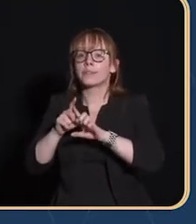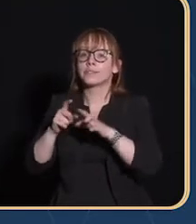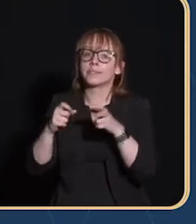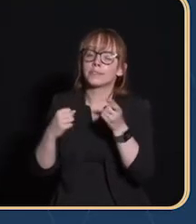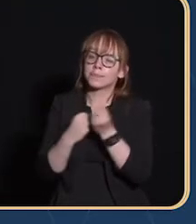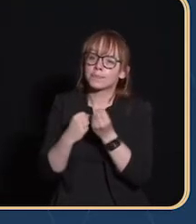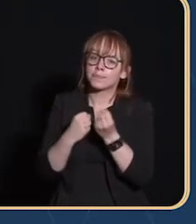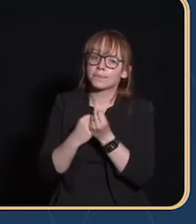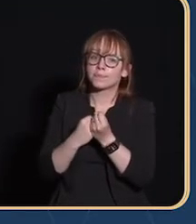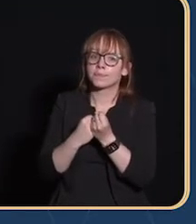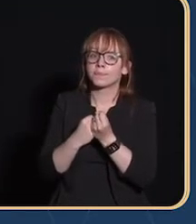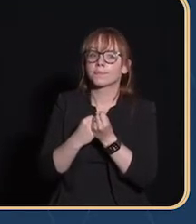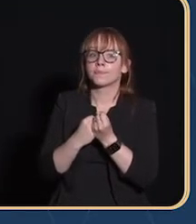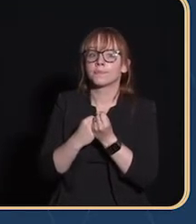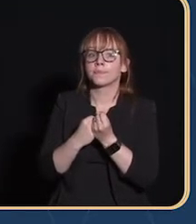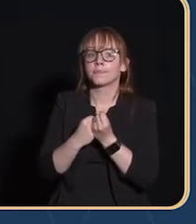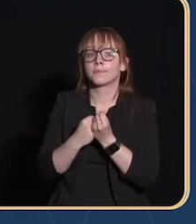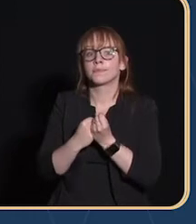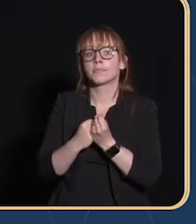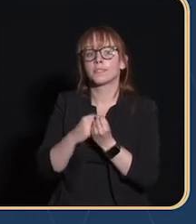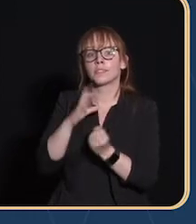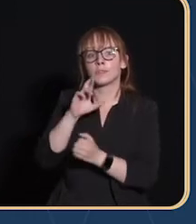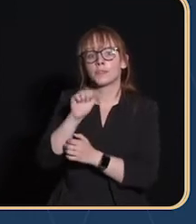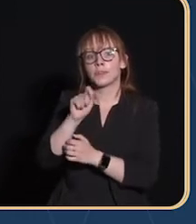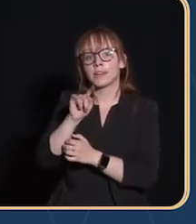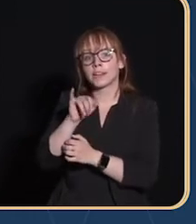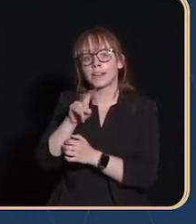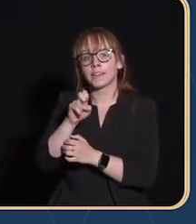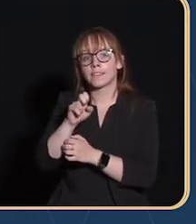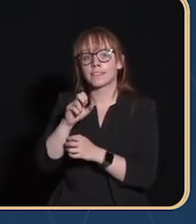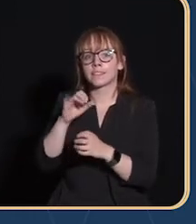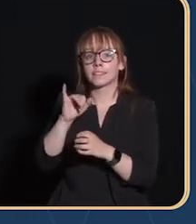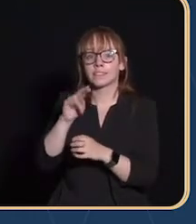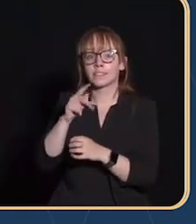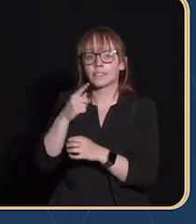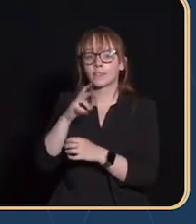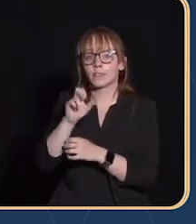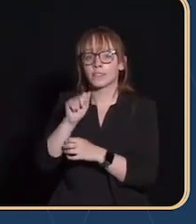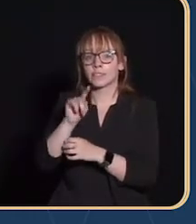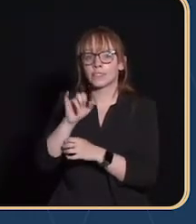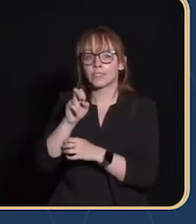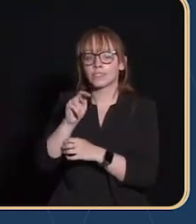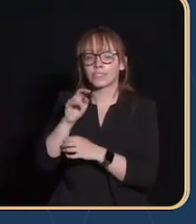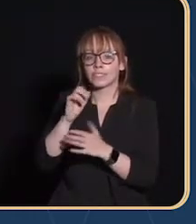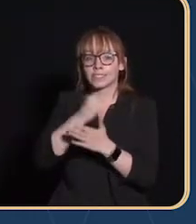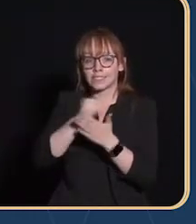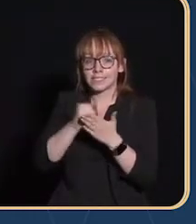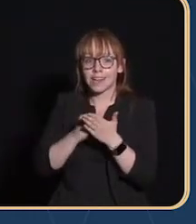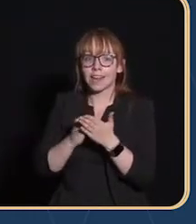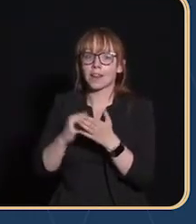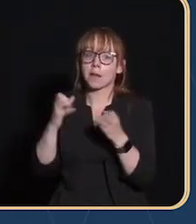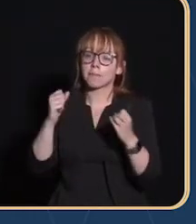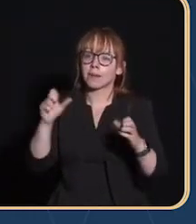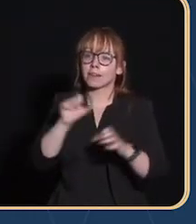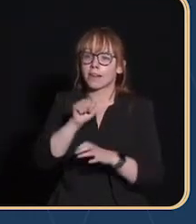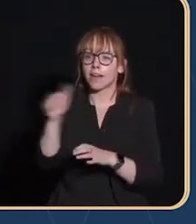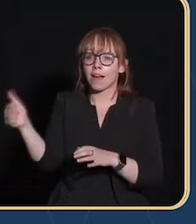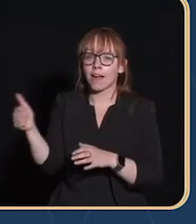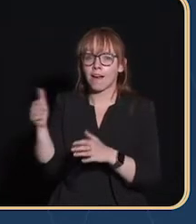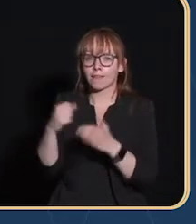Integrations and Design, M Health Fairview, Travelers, the API Group, and Productivity